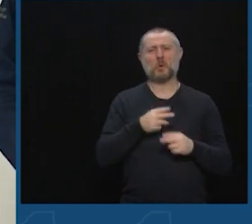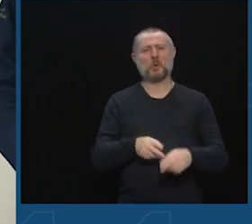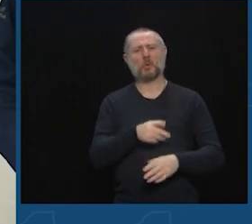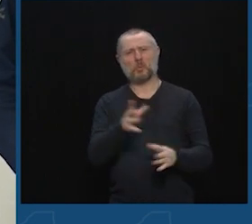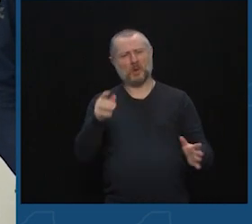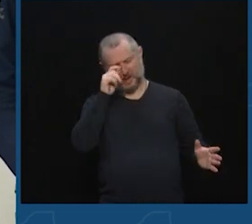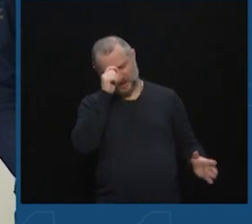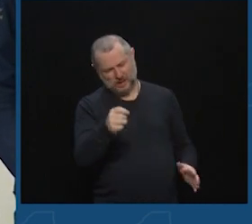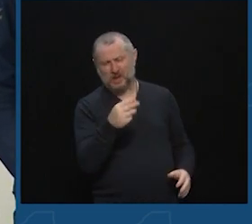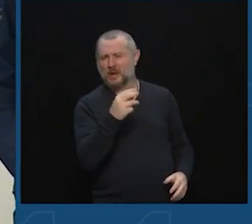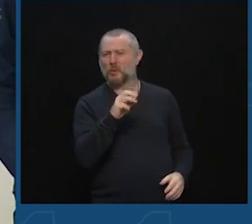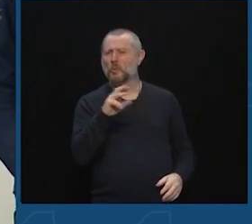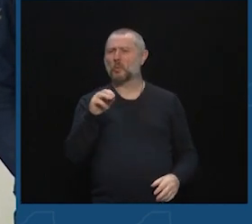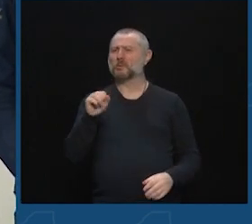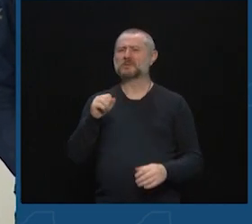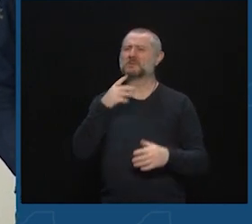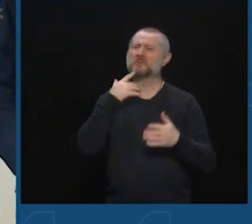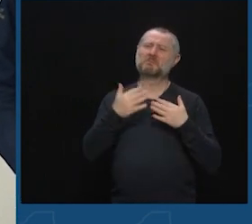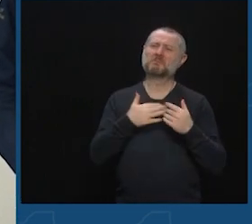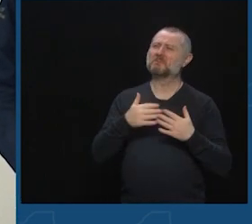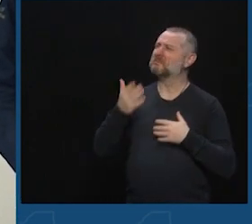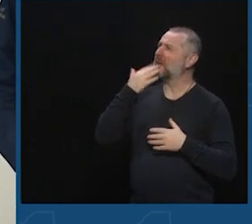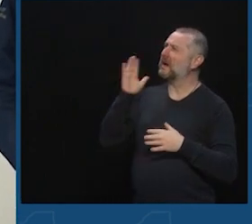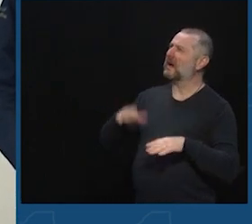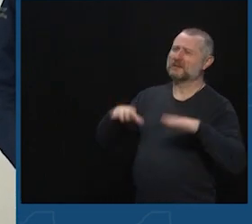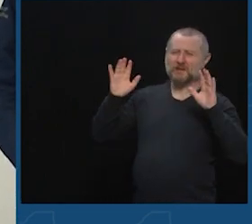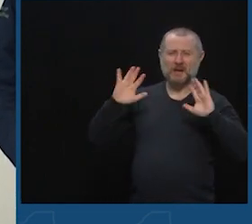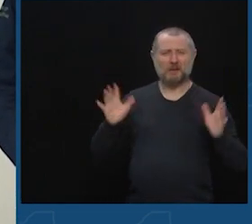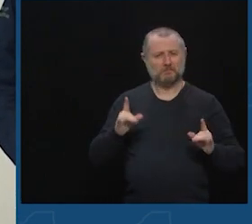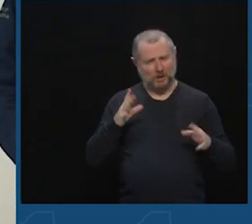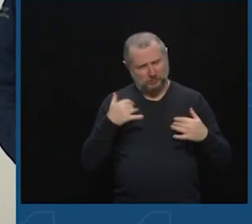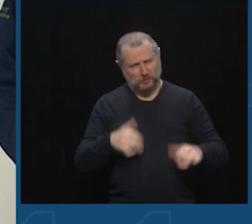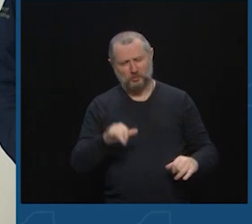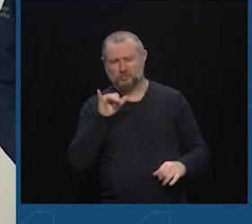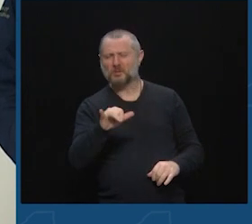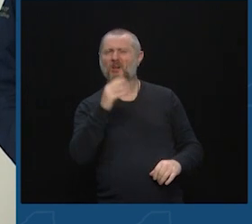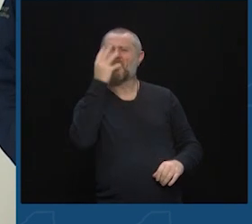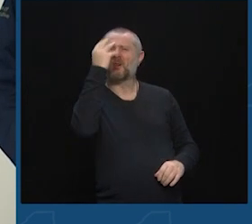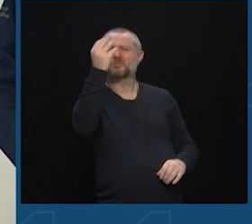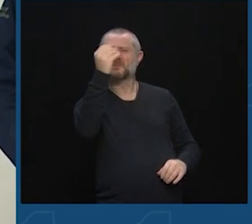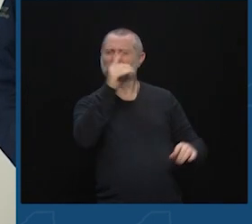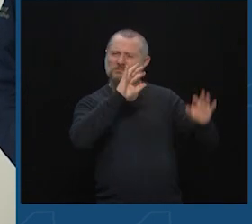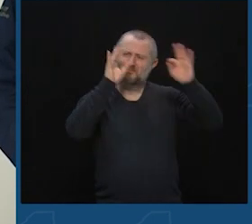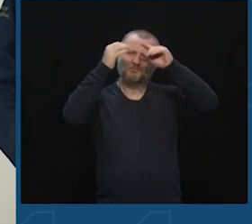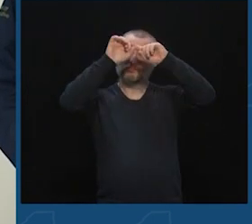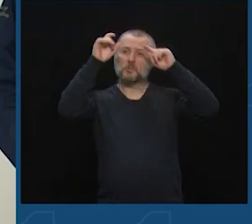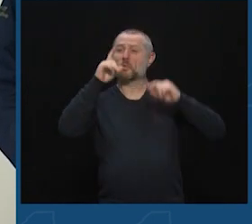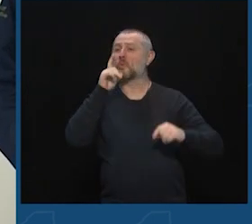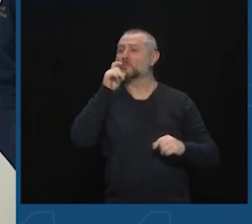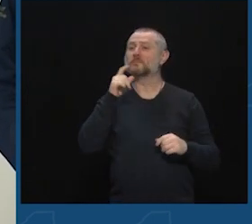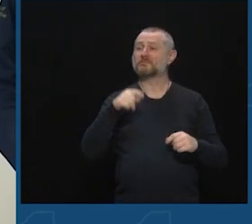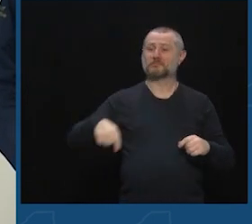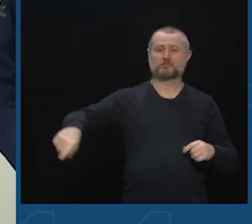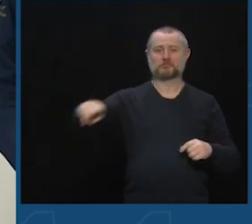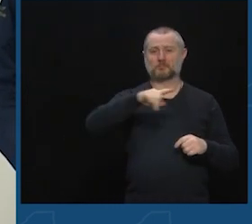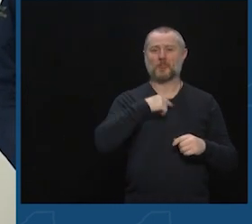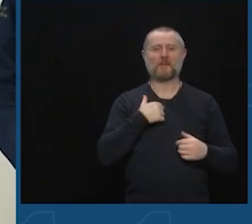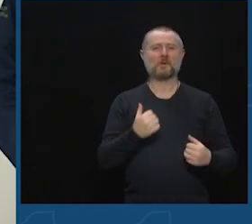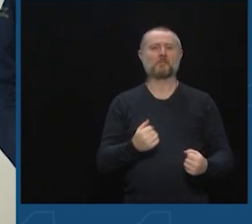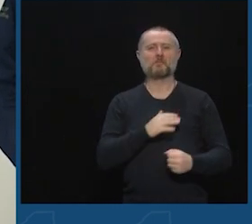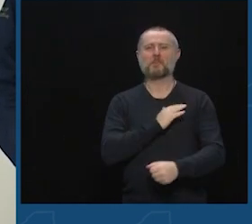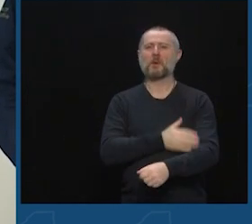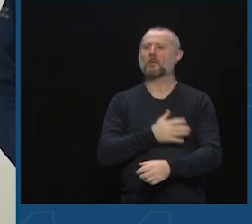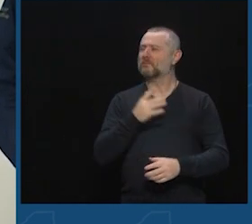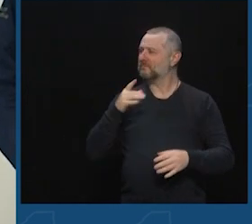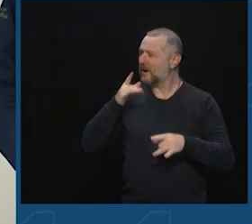weather, adverse circumstances, and just do their job to be able to turn on that switch so we can have the power for our homes and to be able